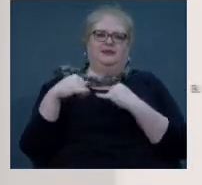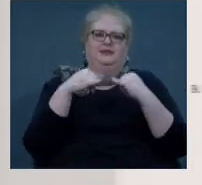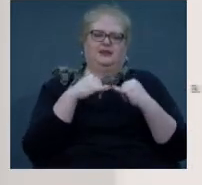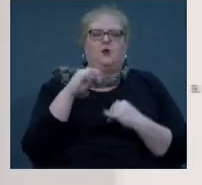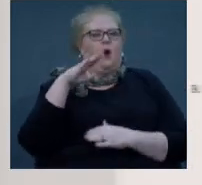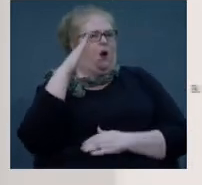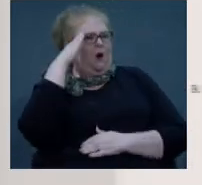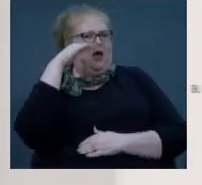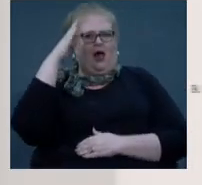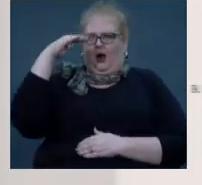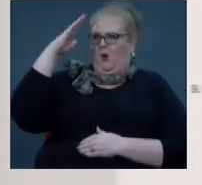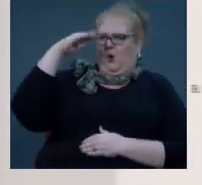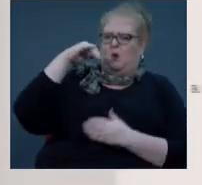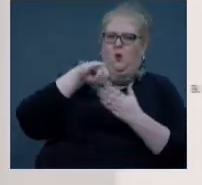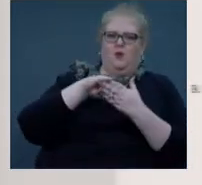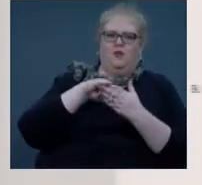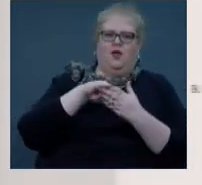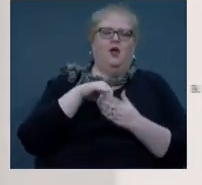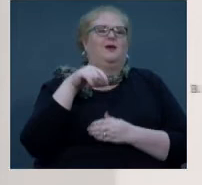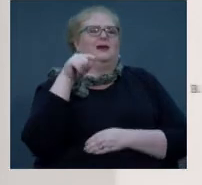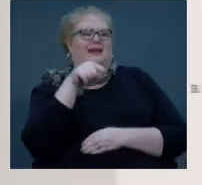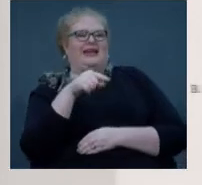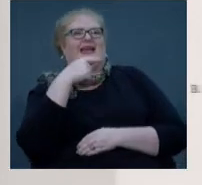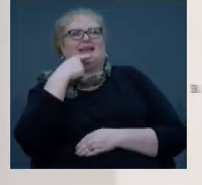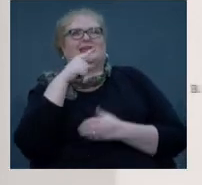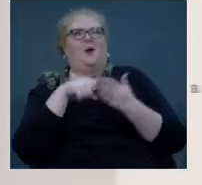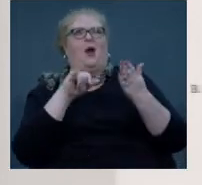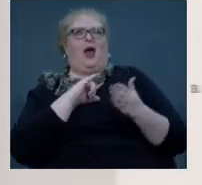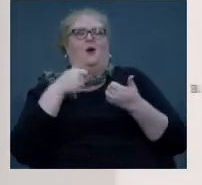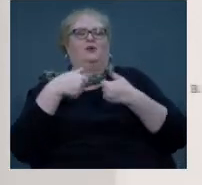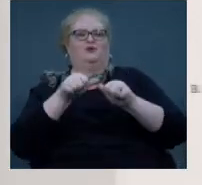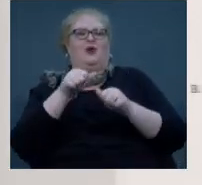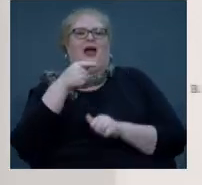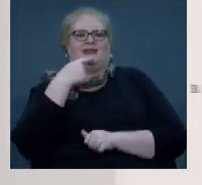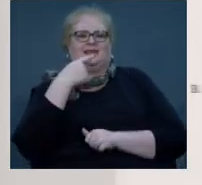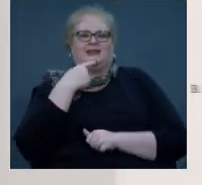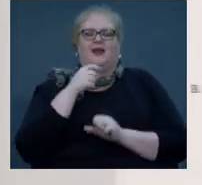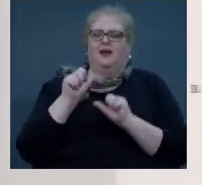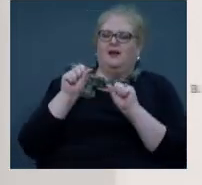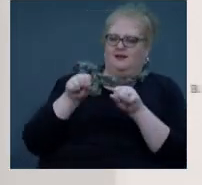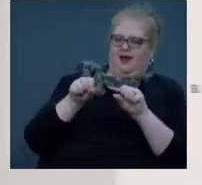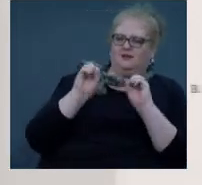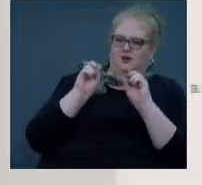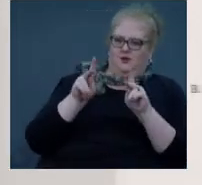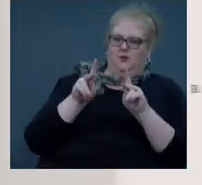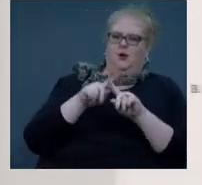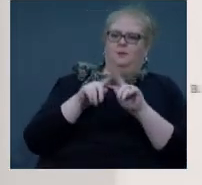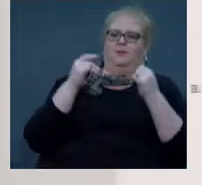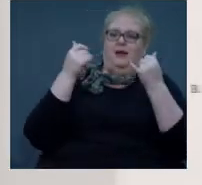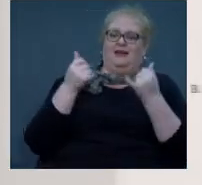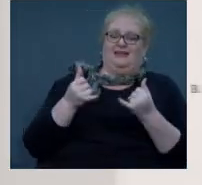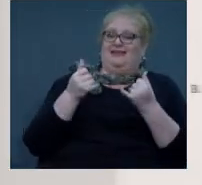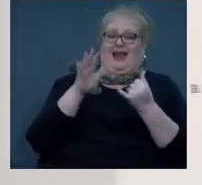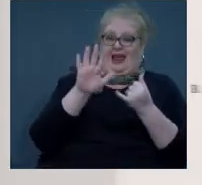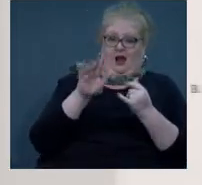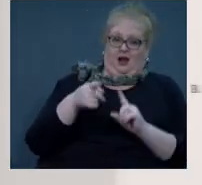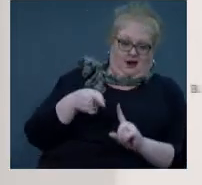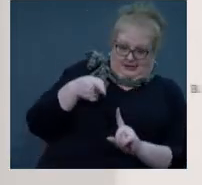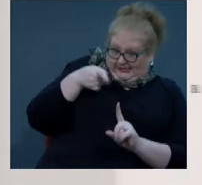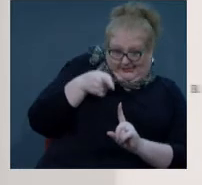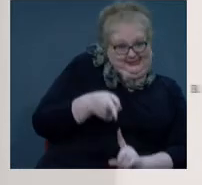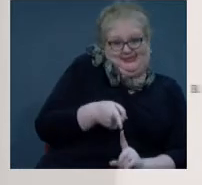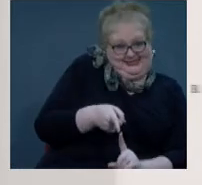Okay, thank you. But this is And he just, said what I was trying to say, so. yeah, okay, but now let's get to the nitty-gritty,